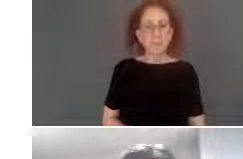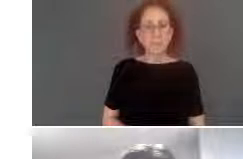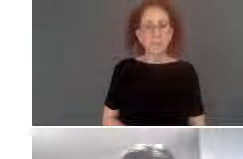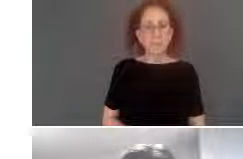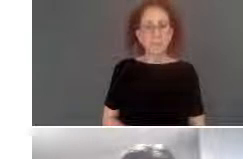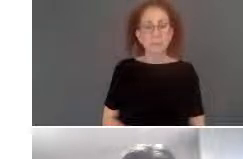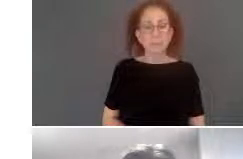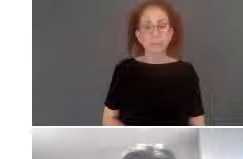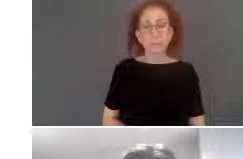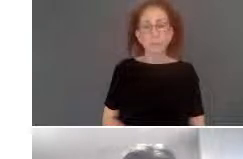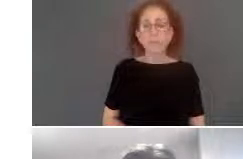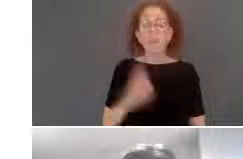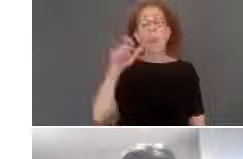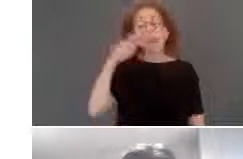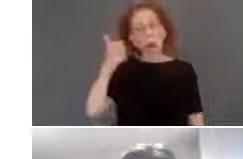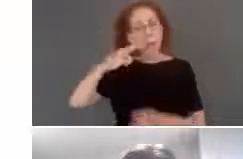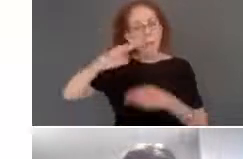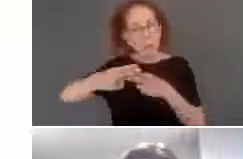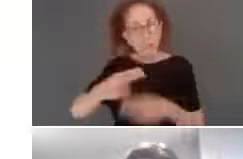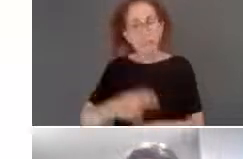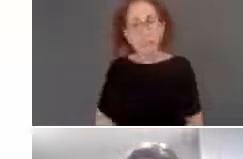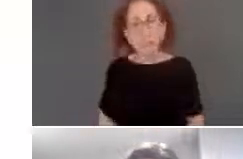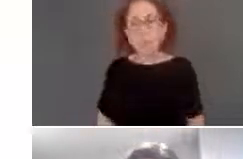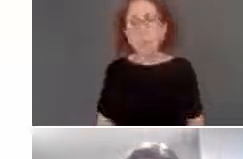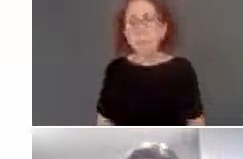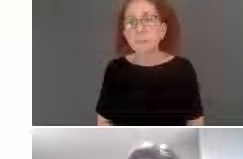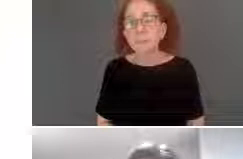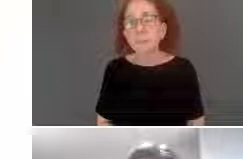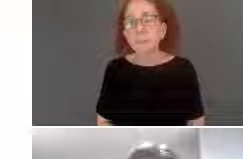The one other note is that this